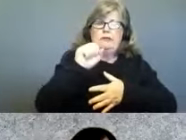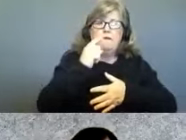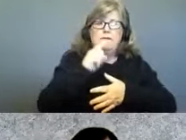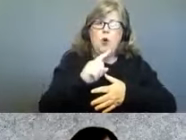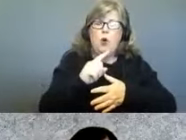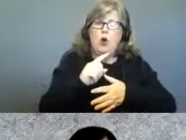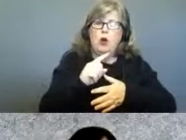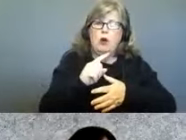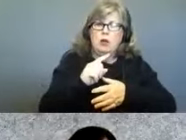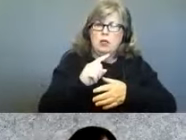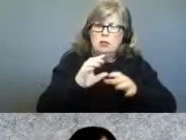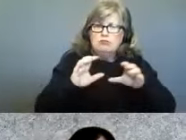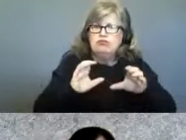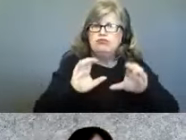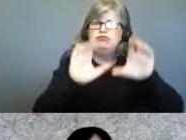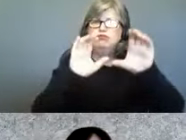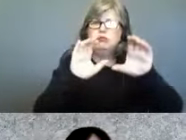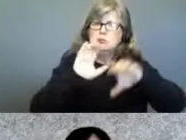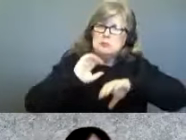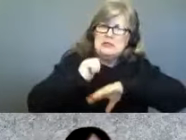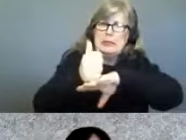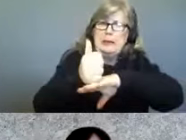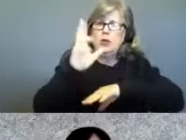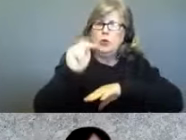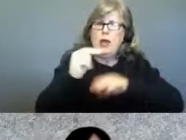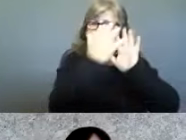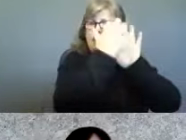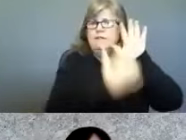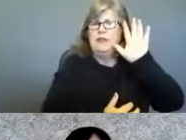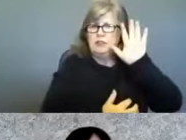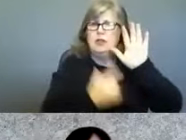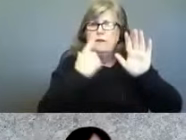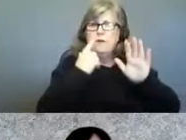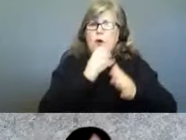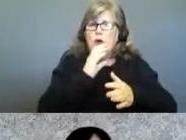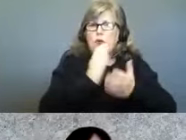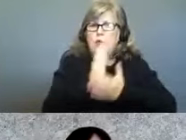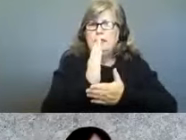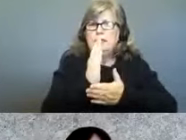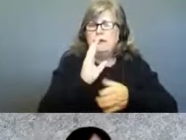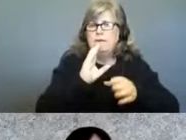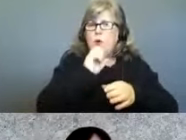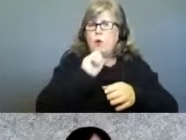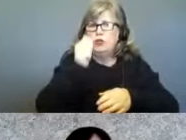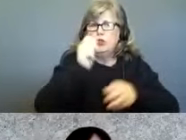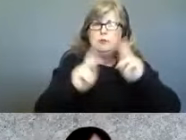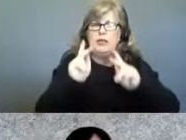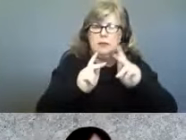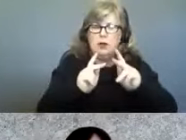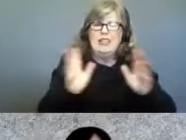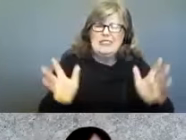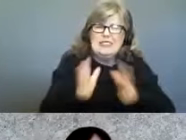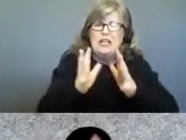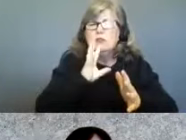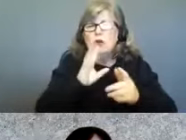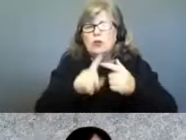agenda forward and having a convention on the rights of older persons. And I encourage everyone that's involved today, speak to your colleagues, your